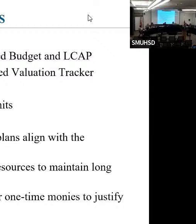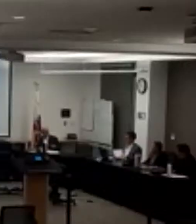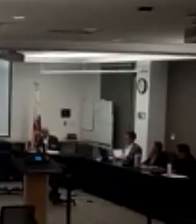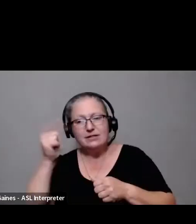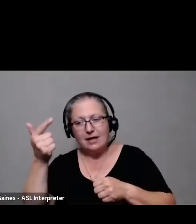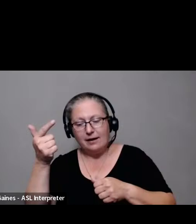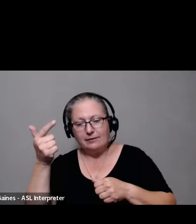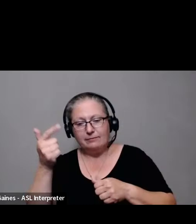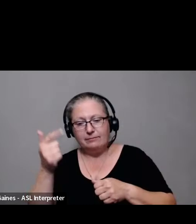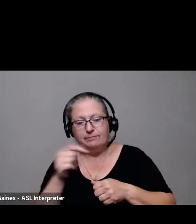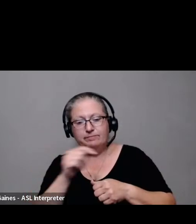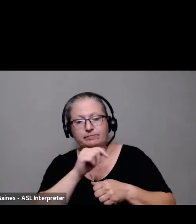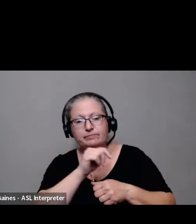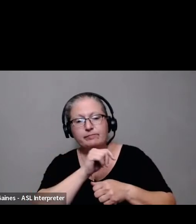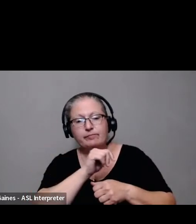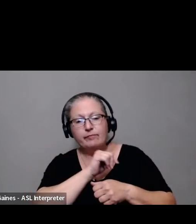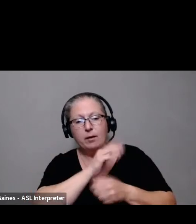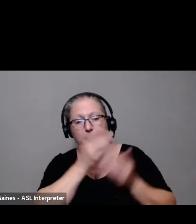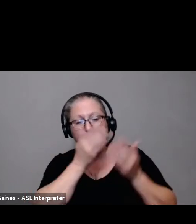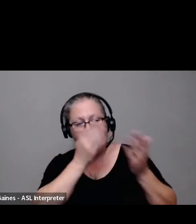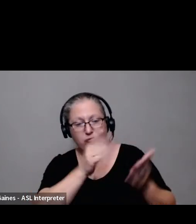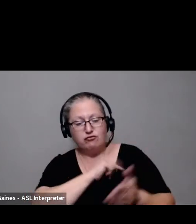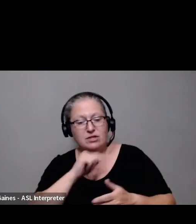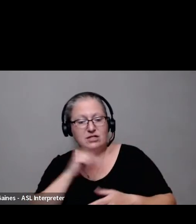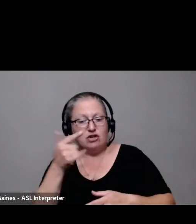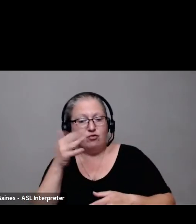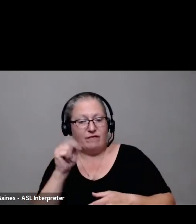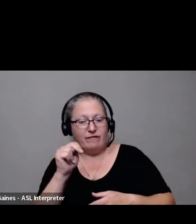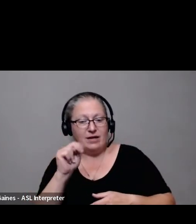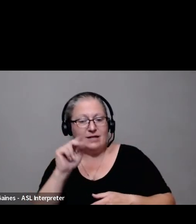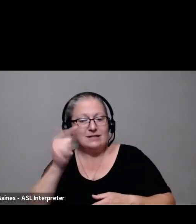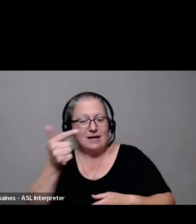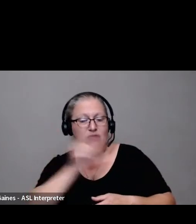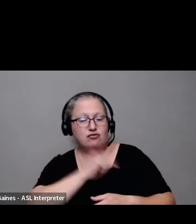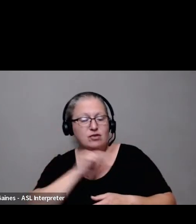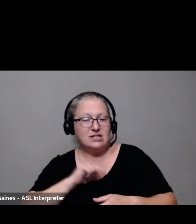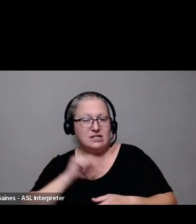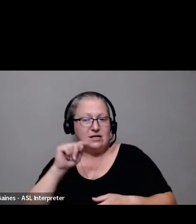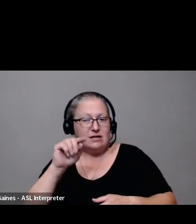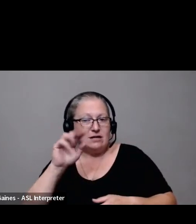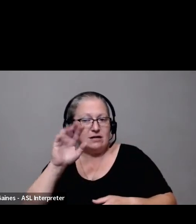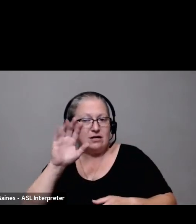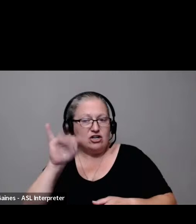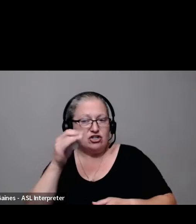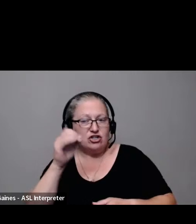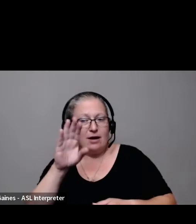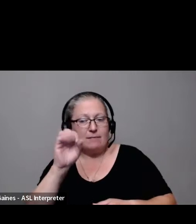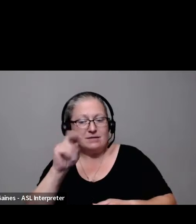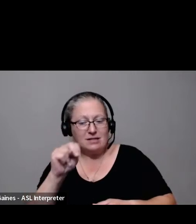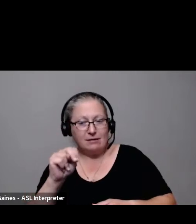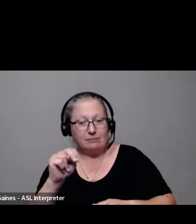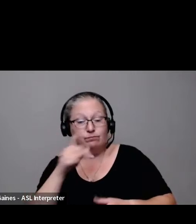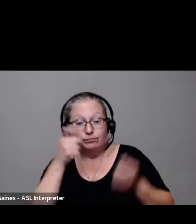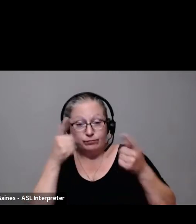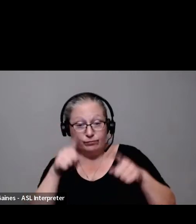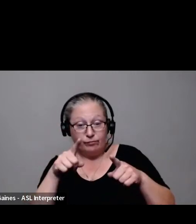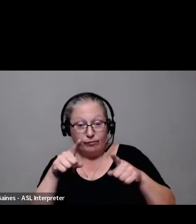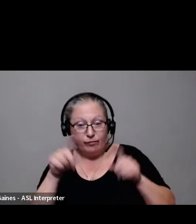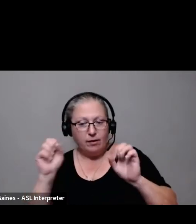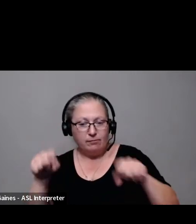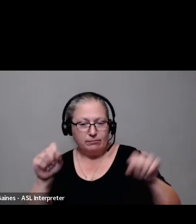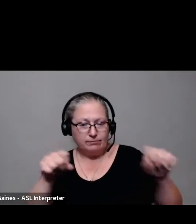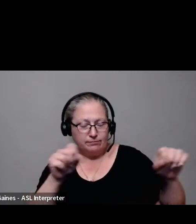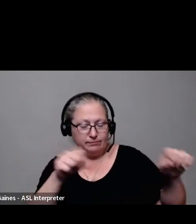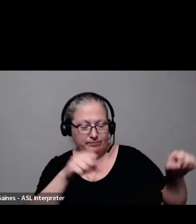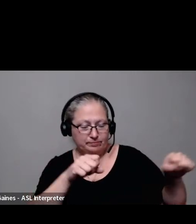I'll second. Okay, motion by trustee Griffin, second by trustee Jacobson. All in favor?